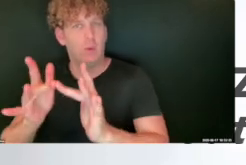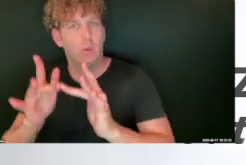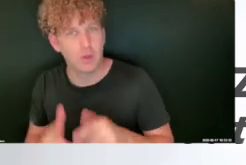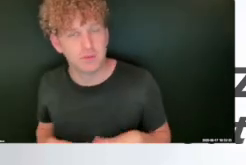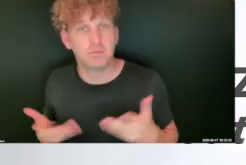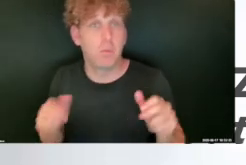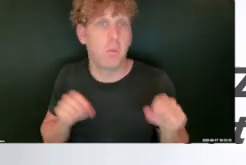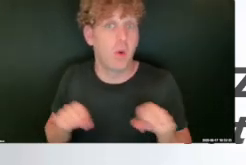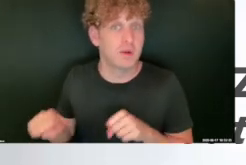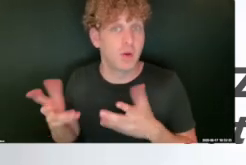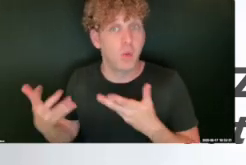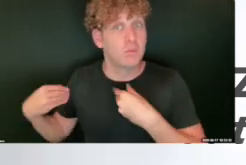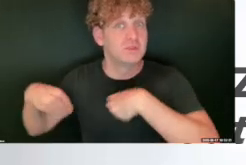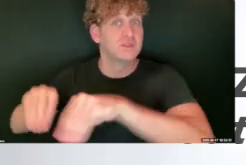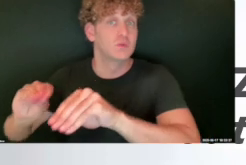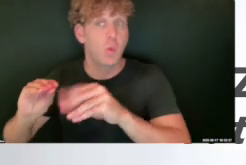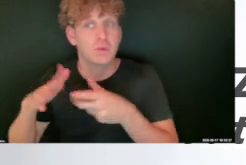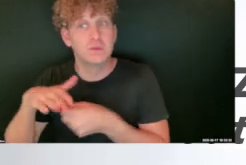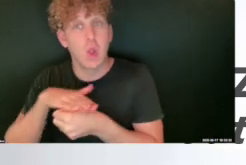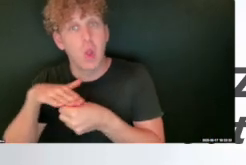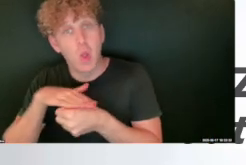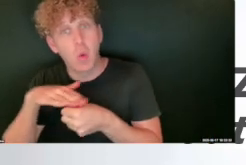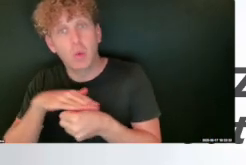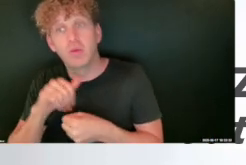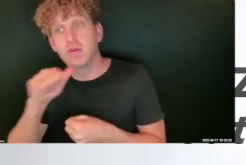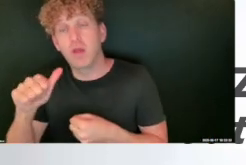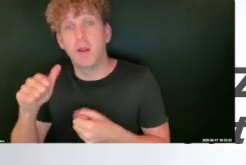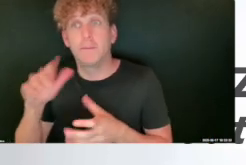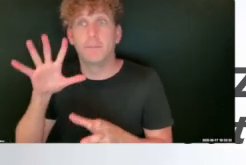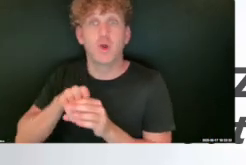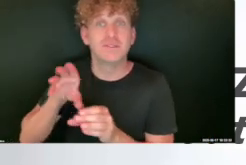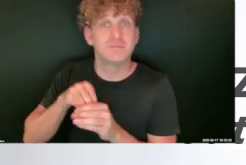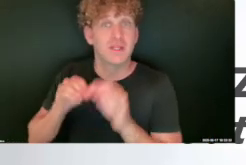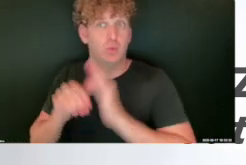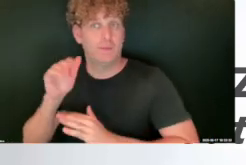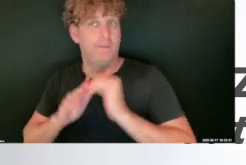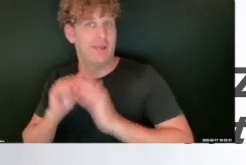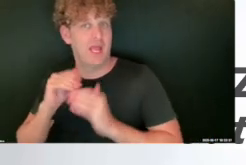Now let's focus on the third and fourth pathways.